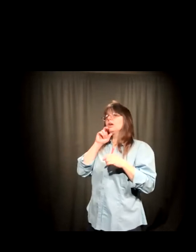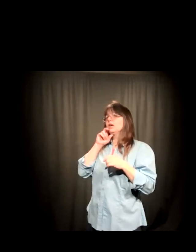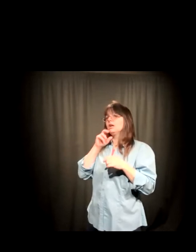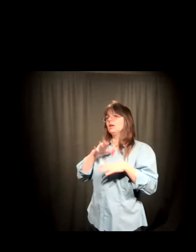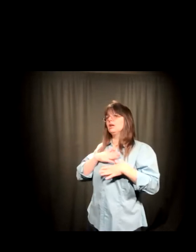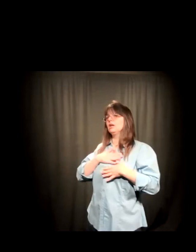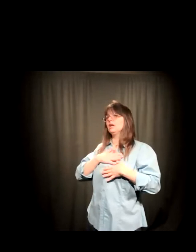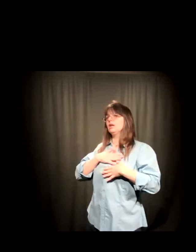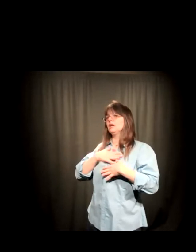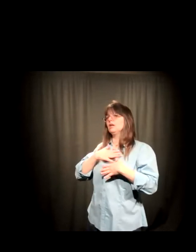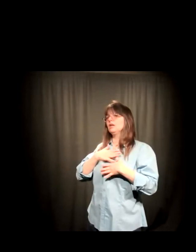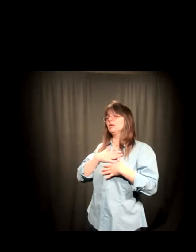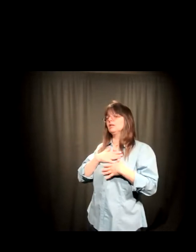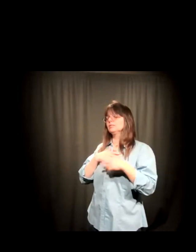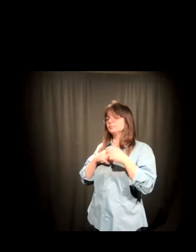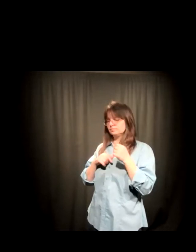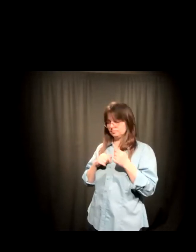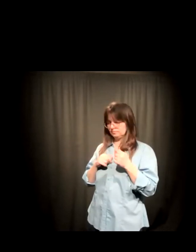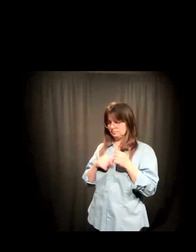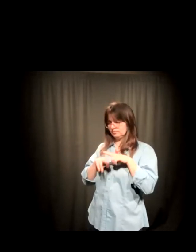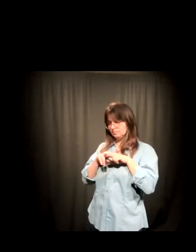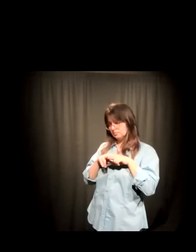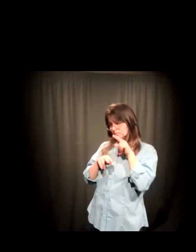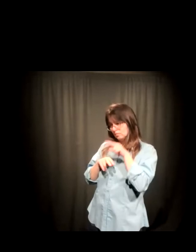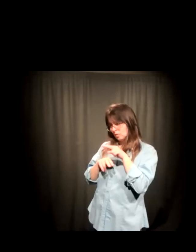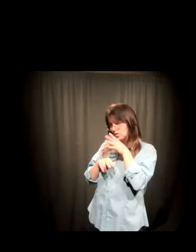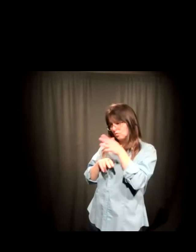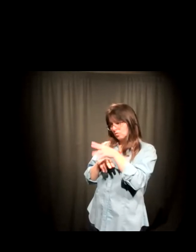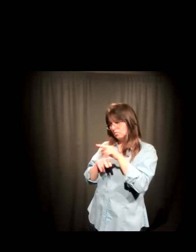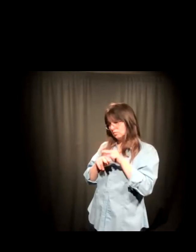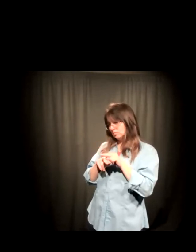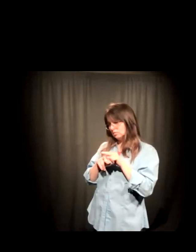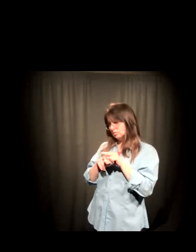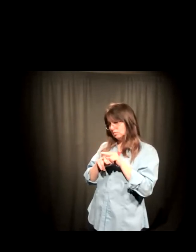I had known her my whole life, but I had never before seen her weak.